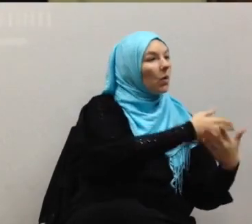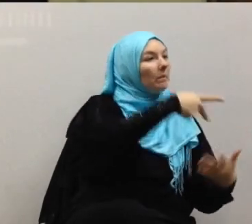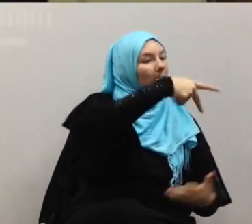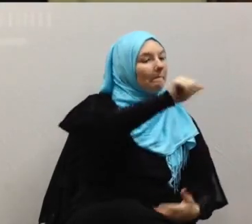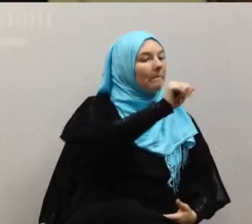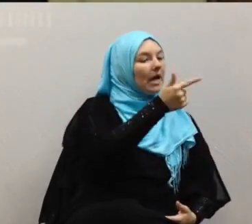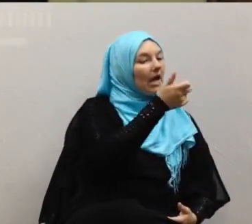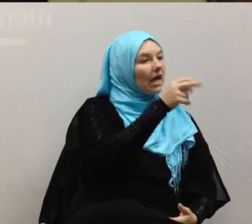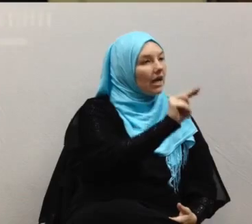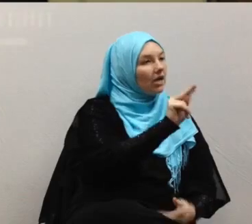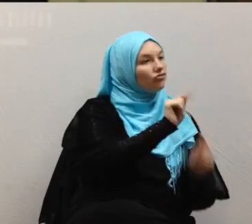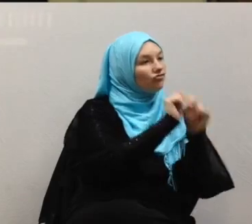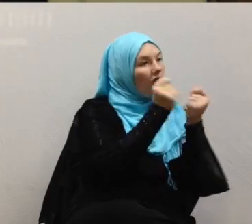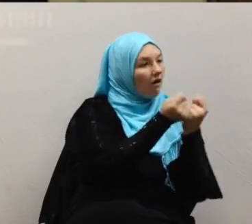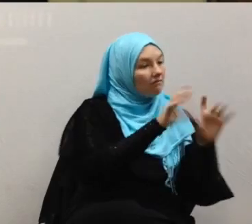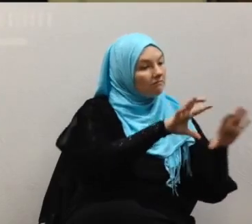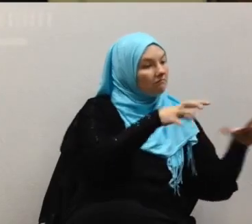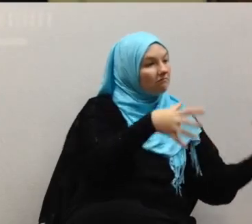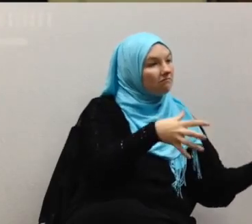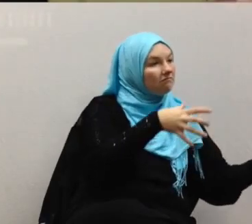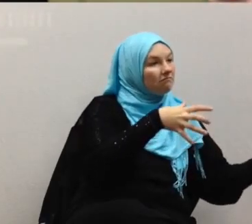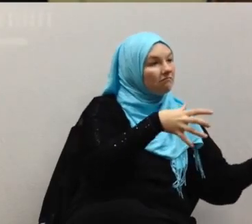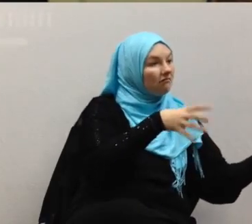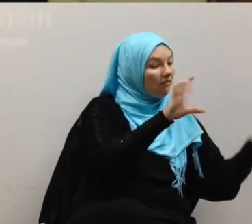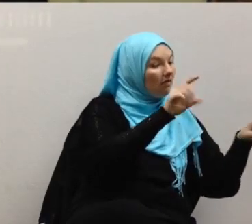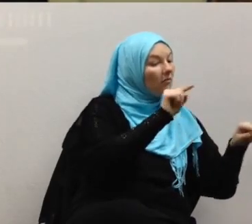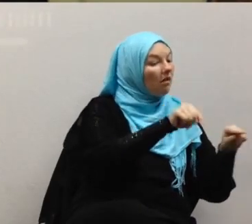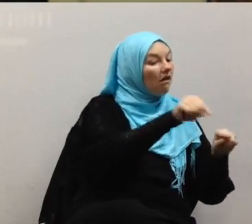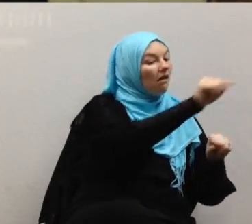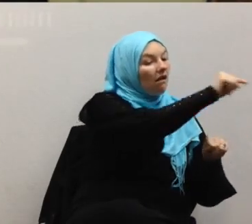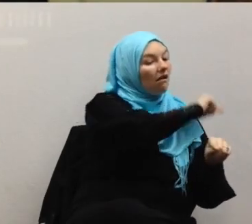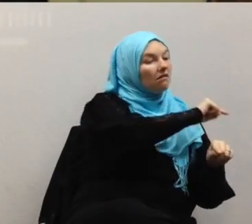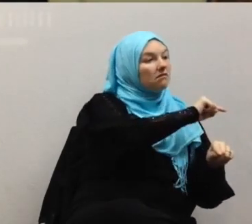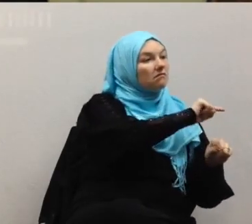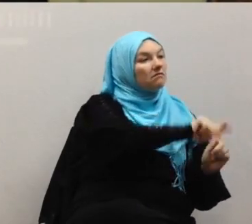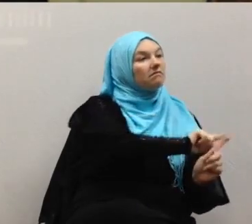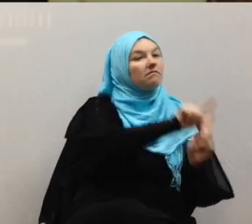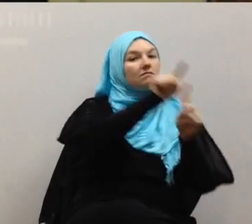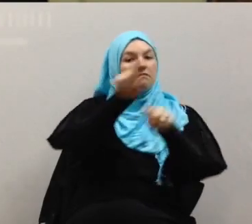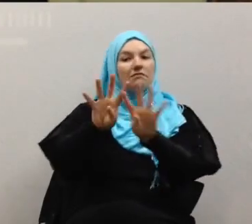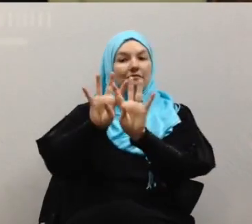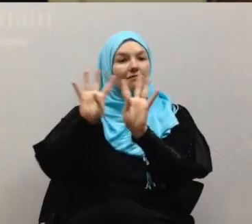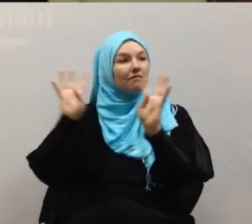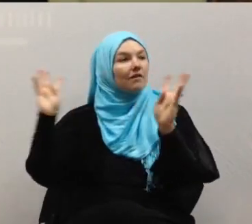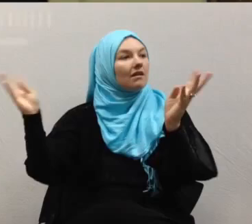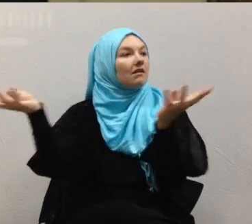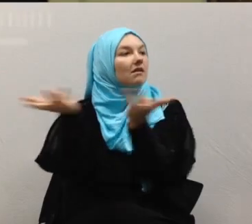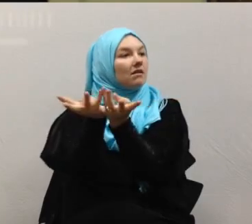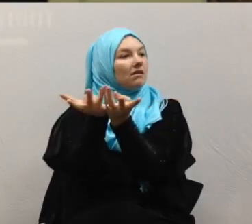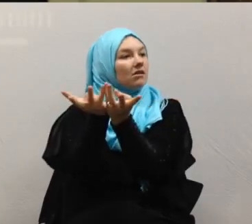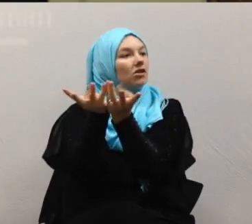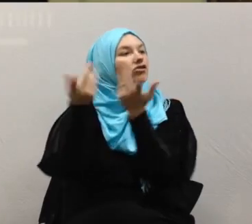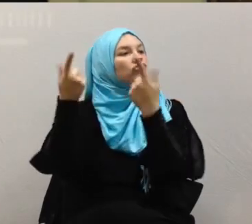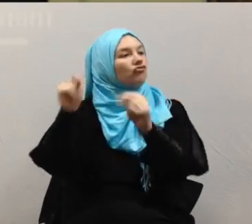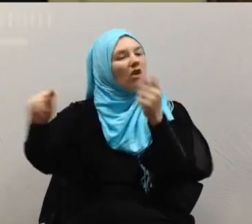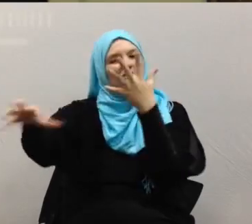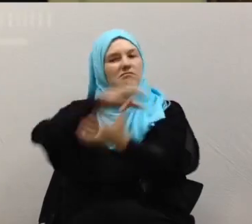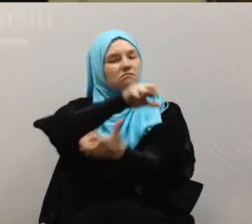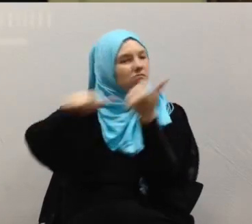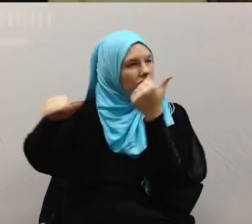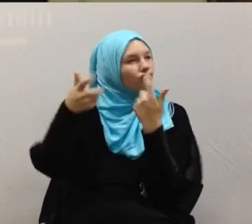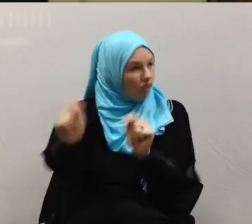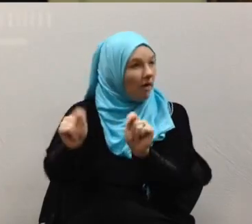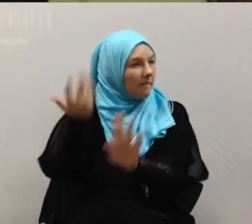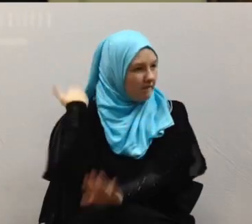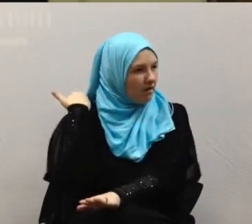and came all the way to Medina, and they seized around the Medina trying to obliterate the Muslim community.